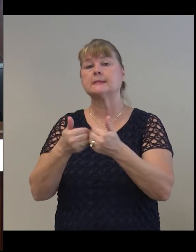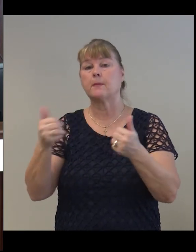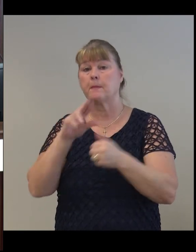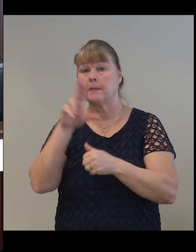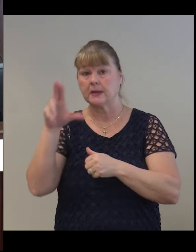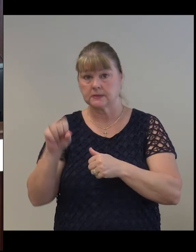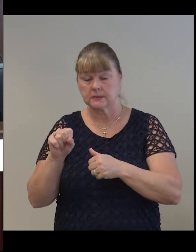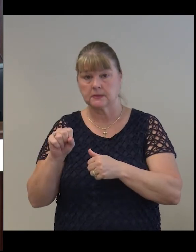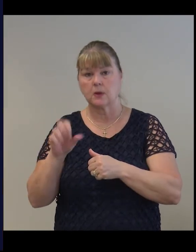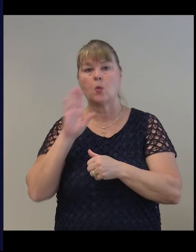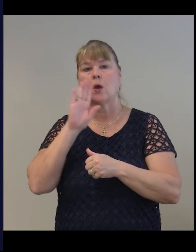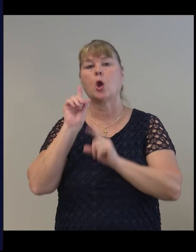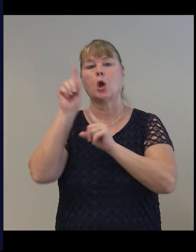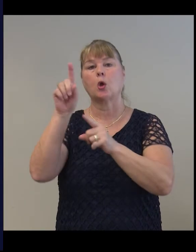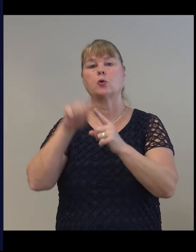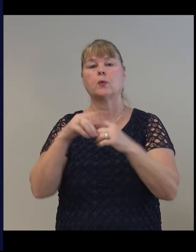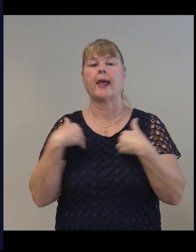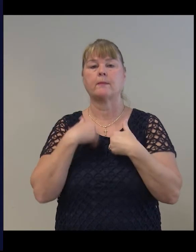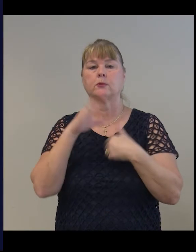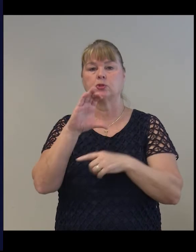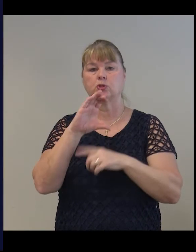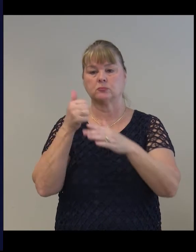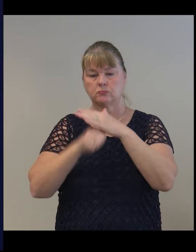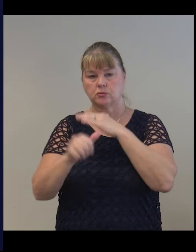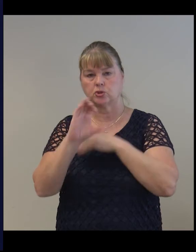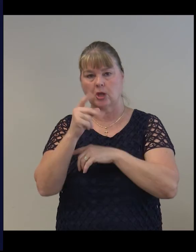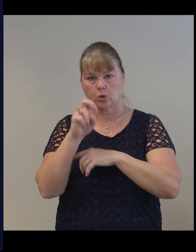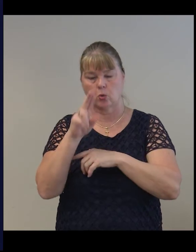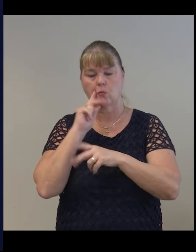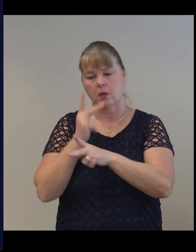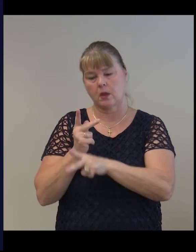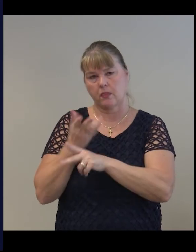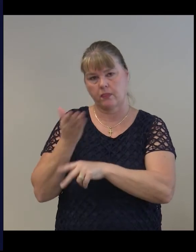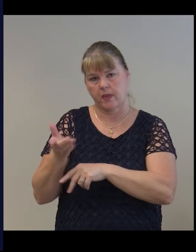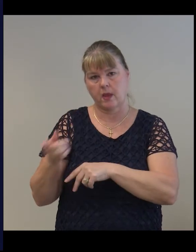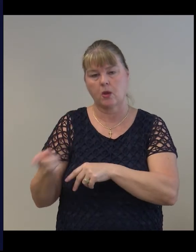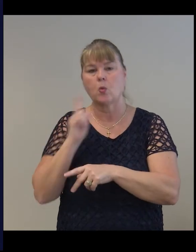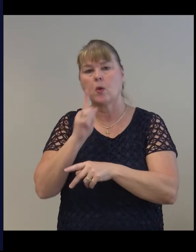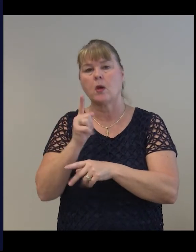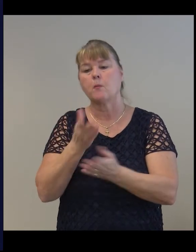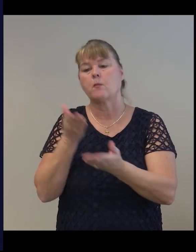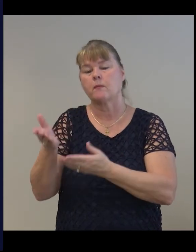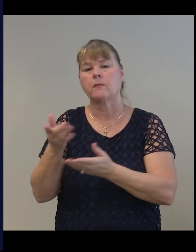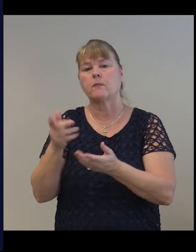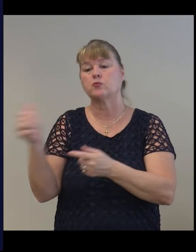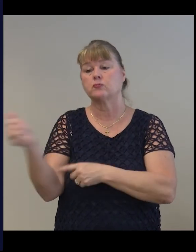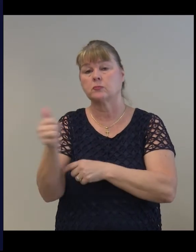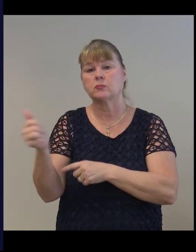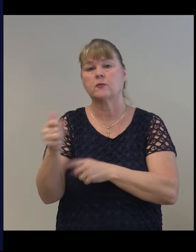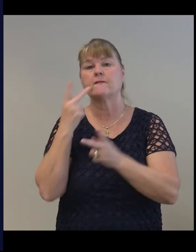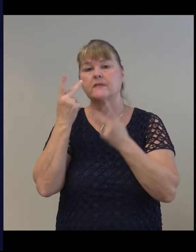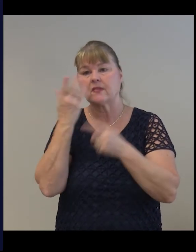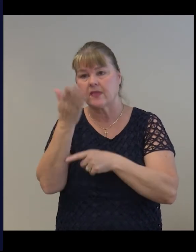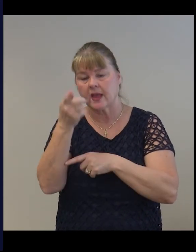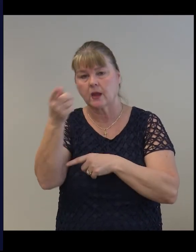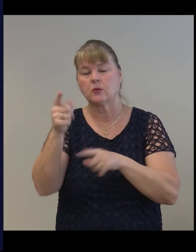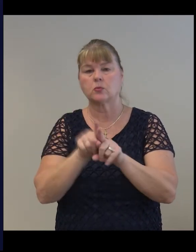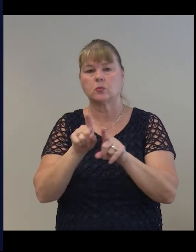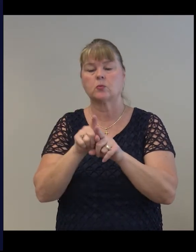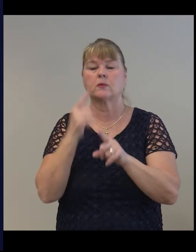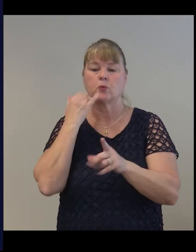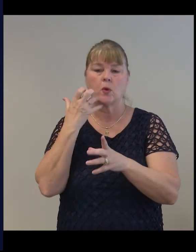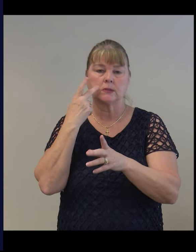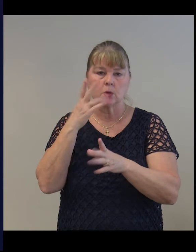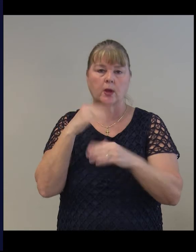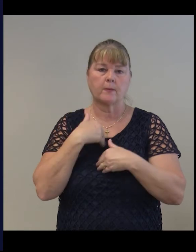on a separate bus, and they will go to an animal shelter where they will be taken care of. And you will be provided transportation to visit them